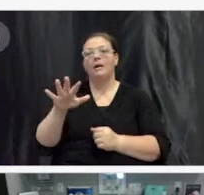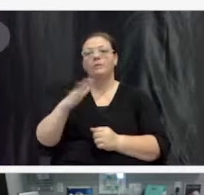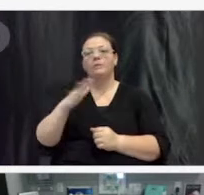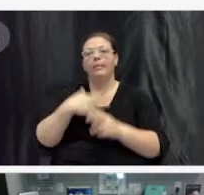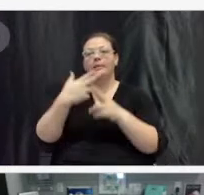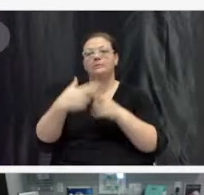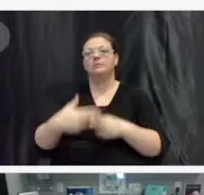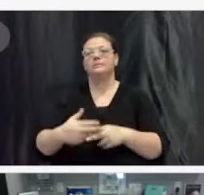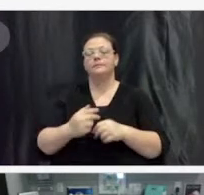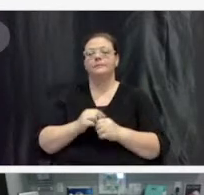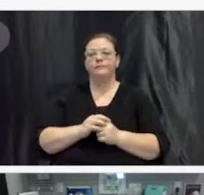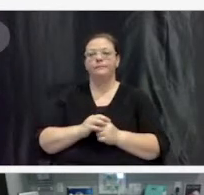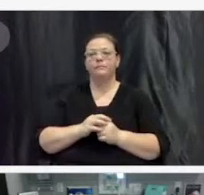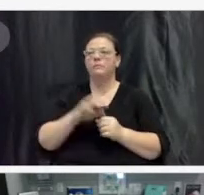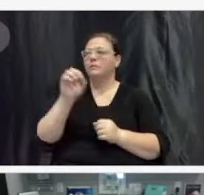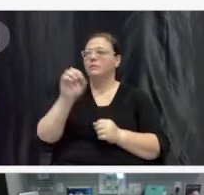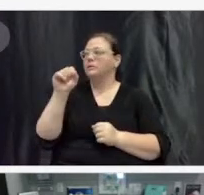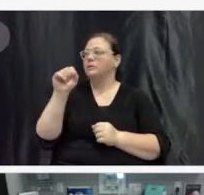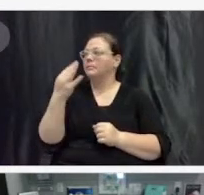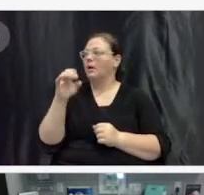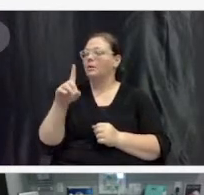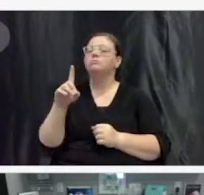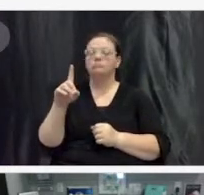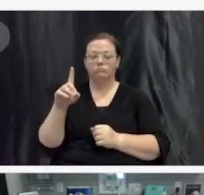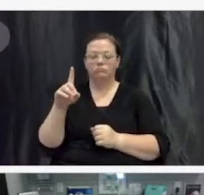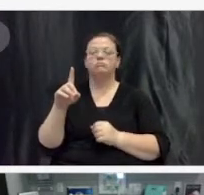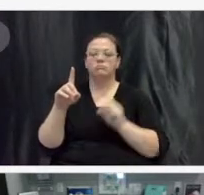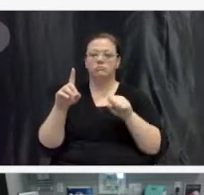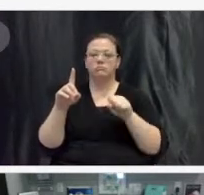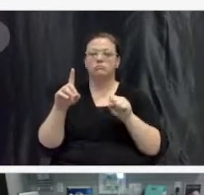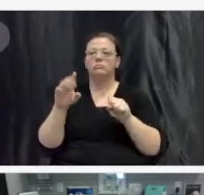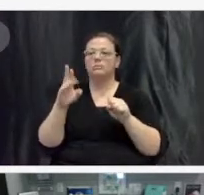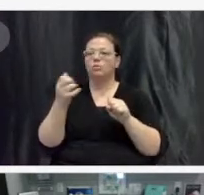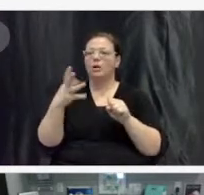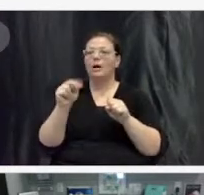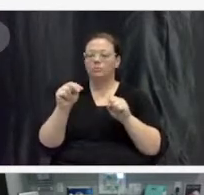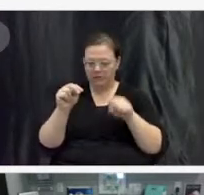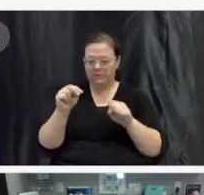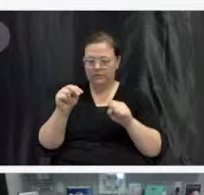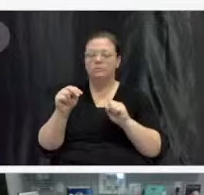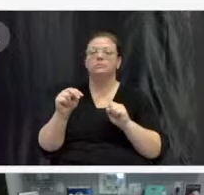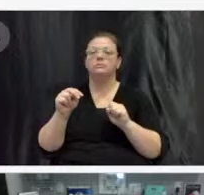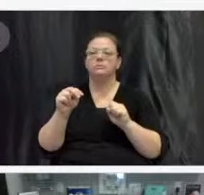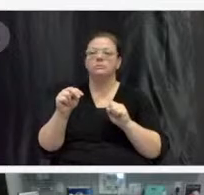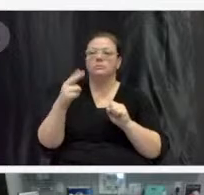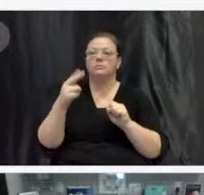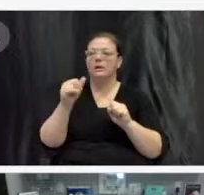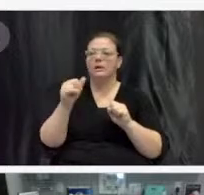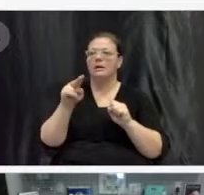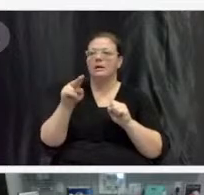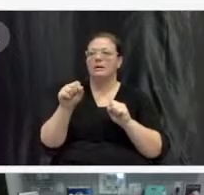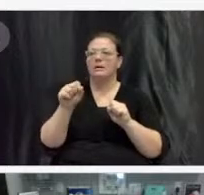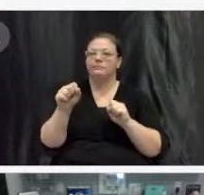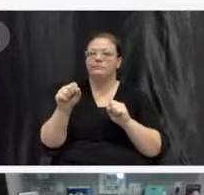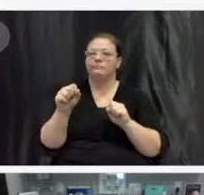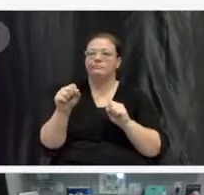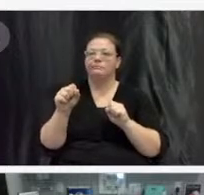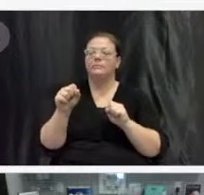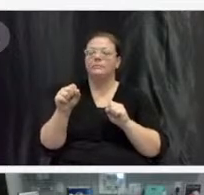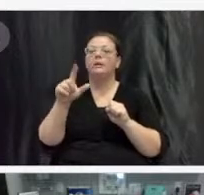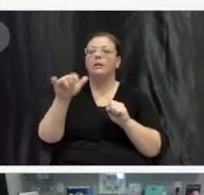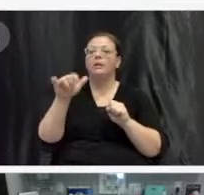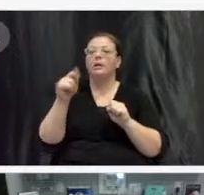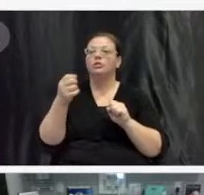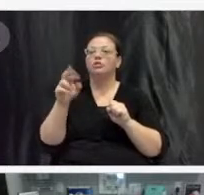call? Samad, Yes. Brown, Yes. Haynes,